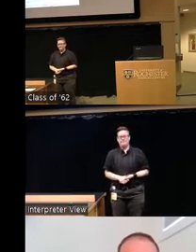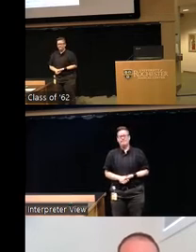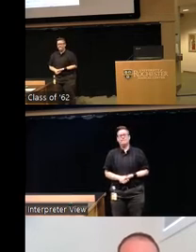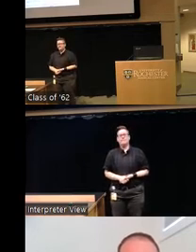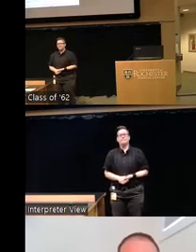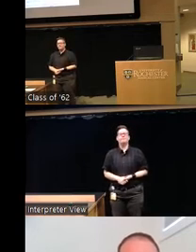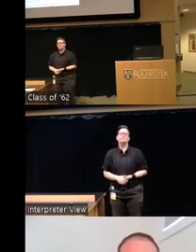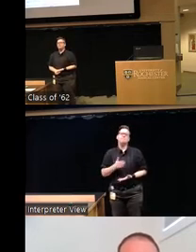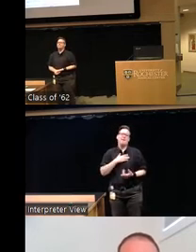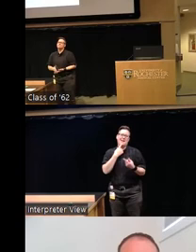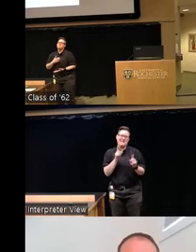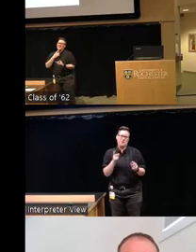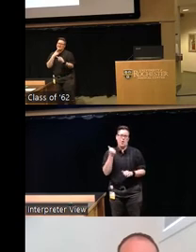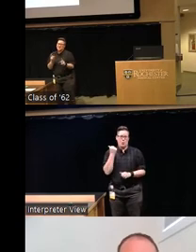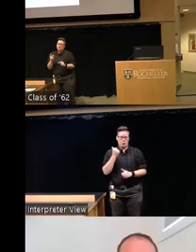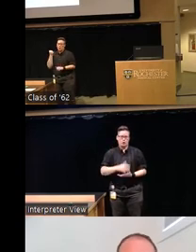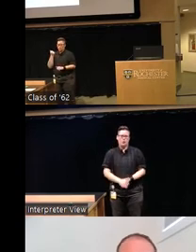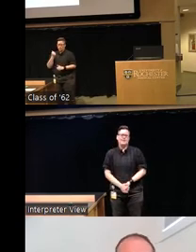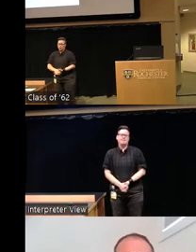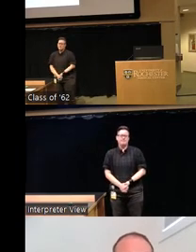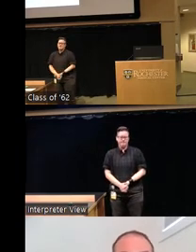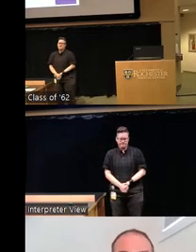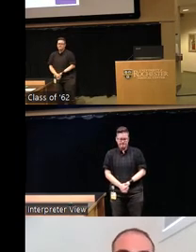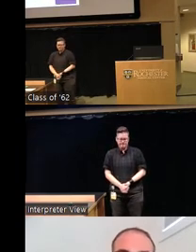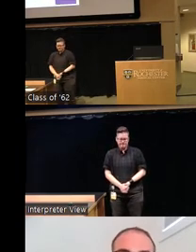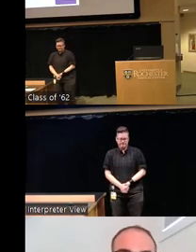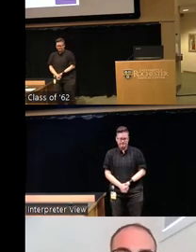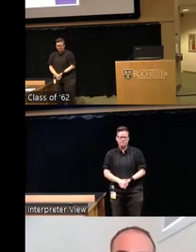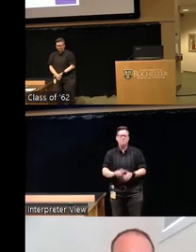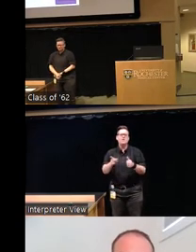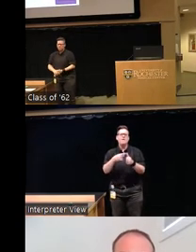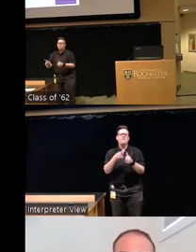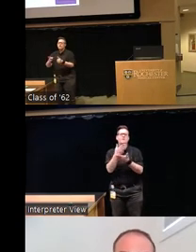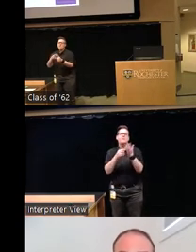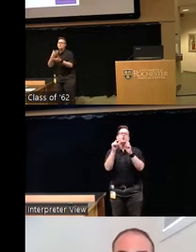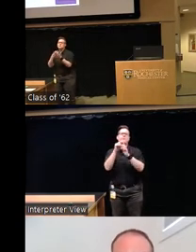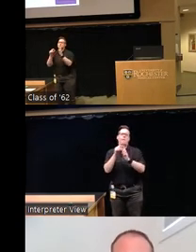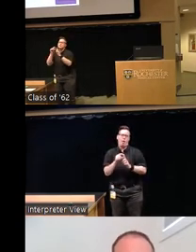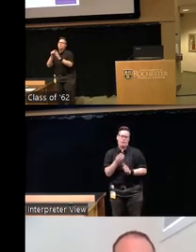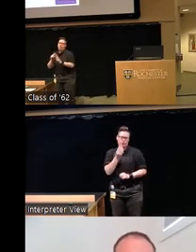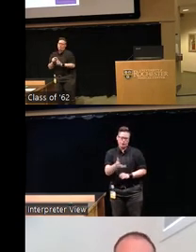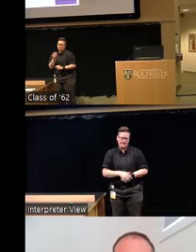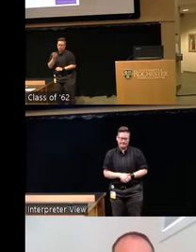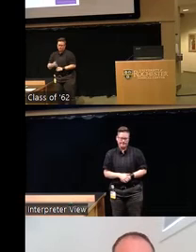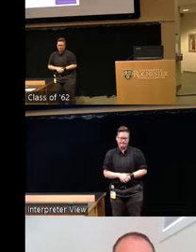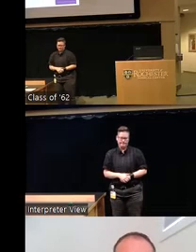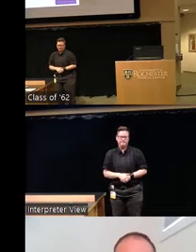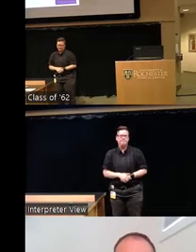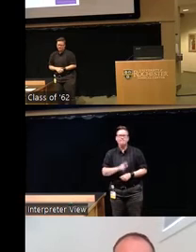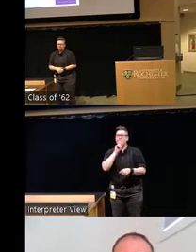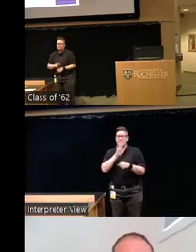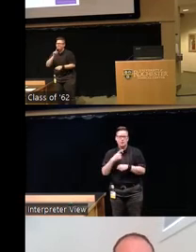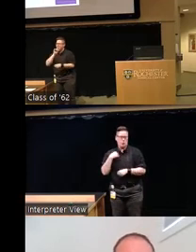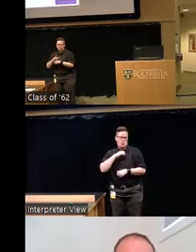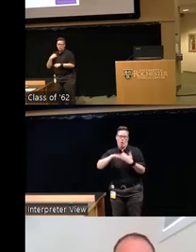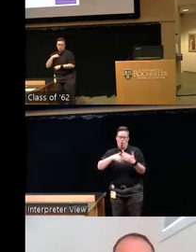These are my disclosures. And I want to first begin with some terminology, really to make sure that we're all on the same